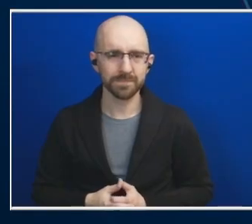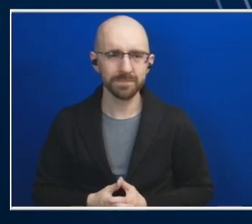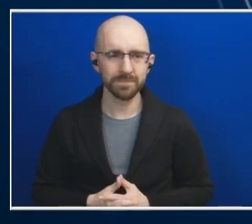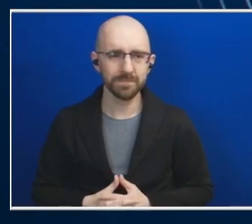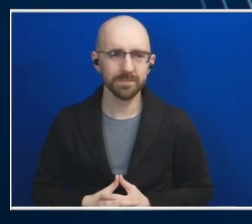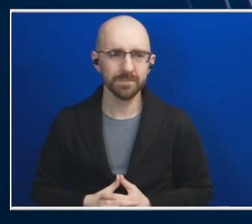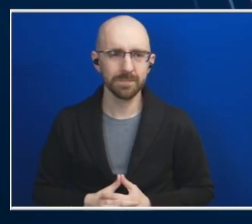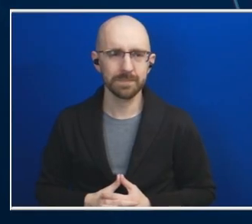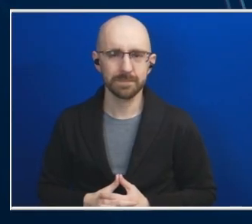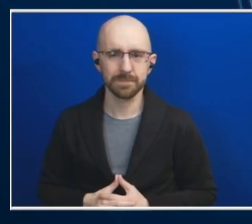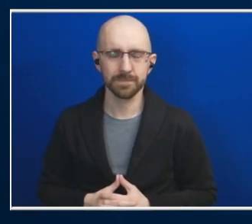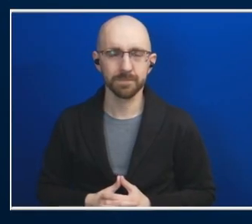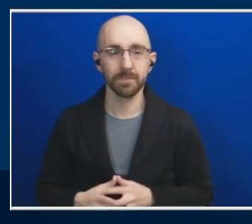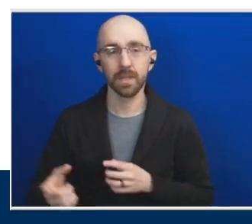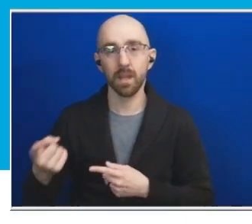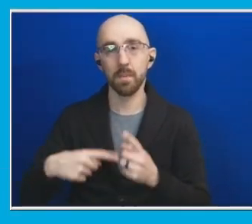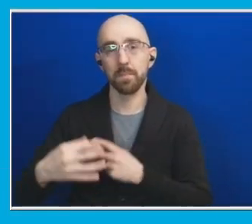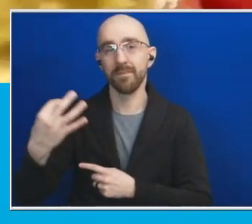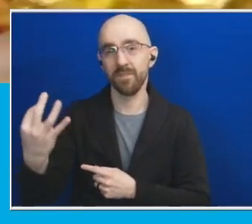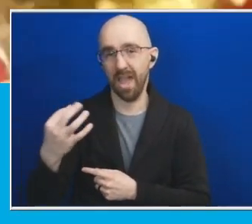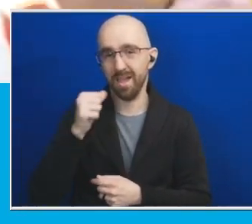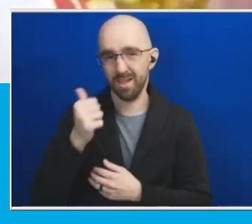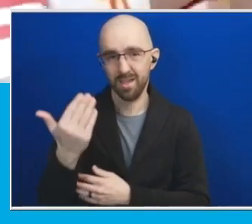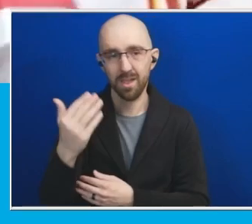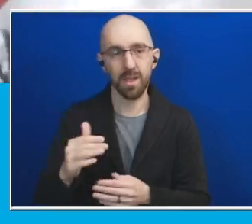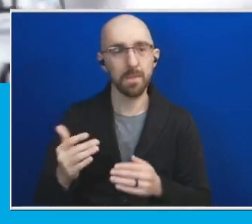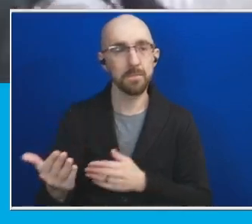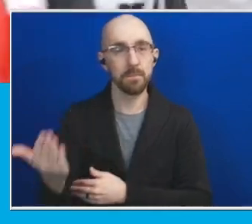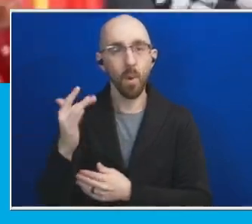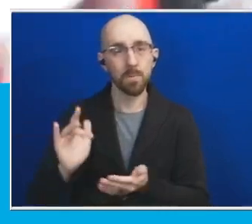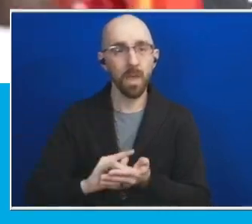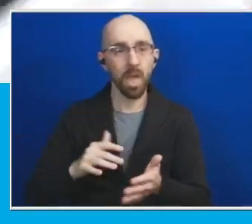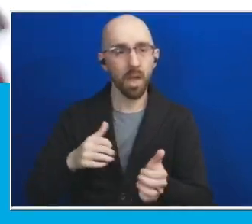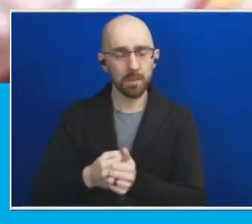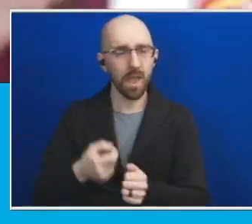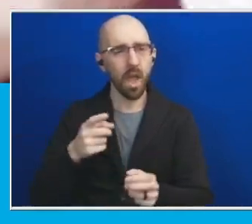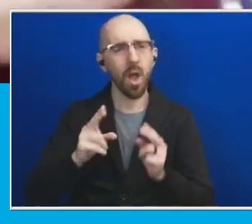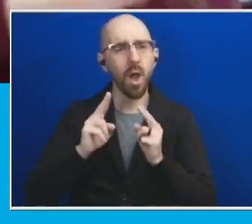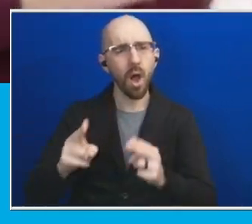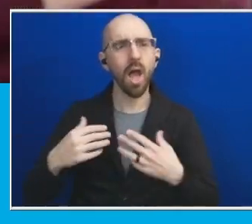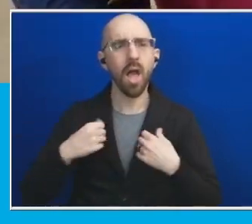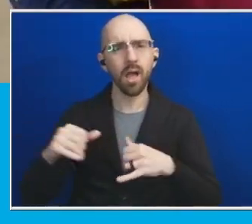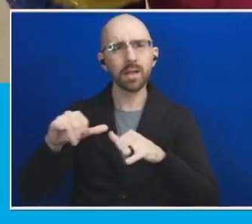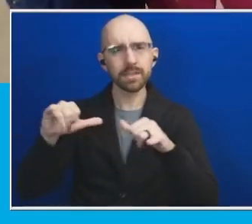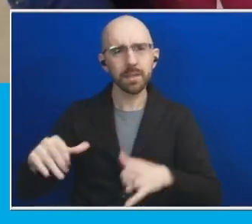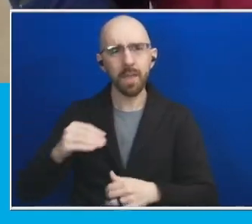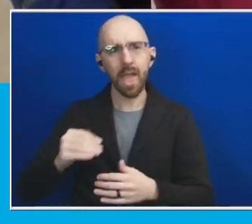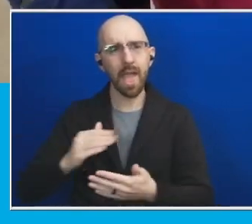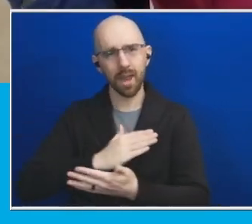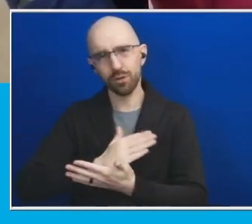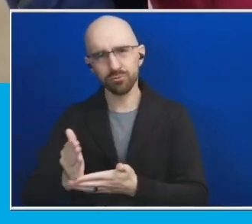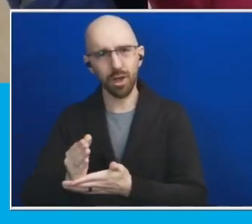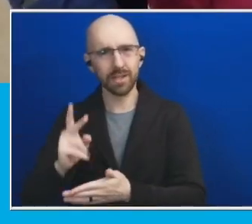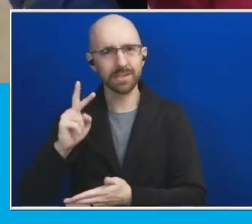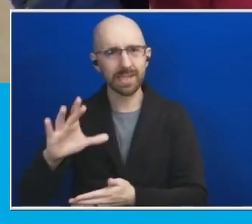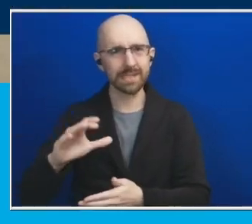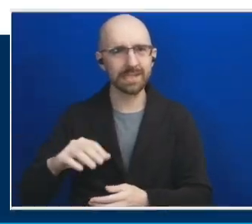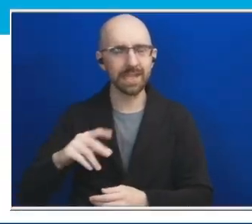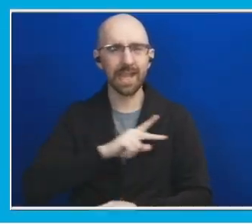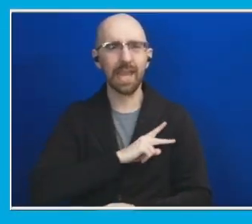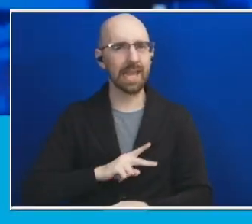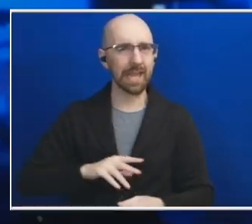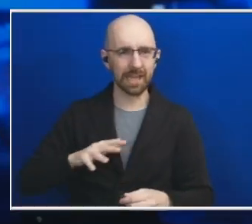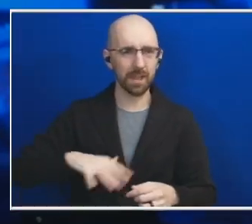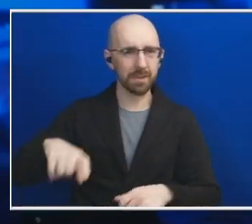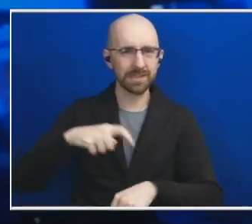Coming up Friday on the Morning Medical Update. From the halls of the health system and across Chiefs Kingdom, it is time to cheer on for a